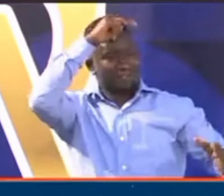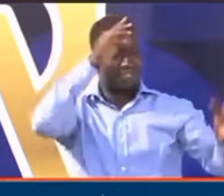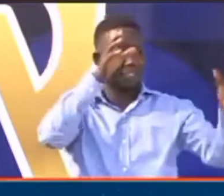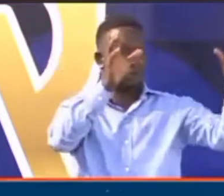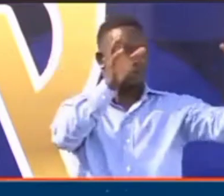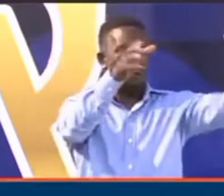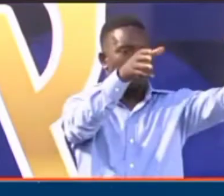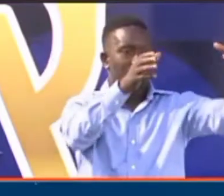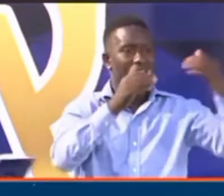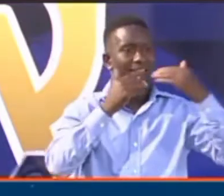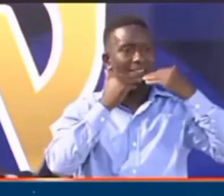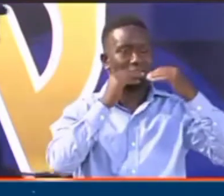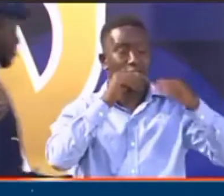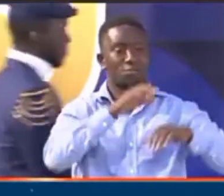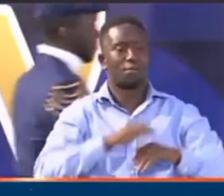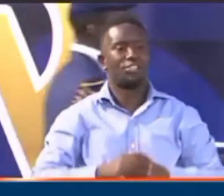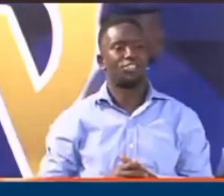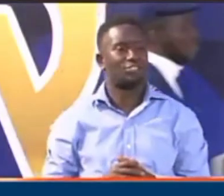Thank you so much.